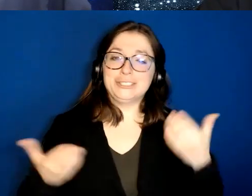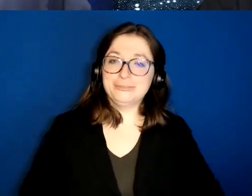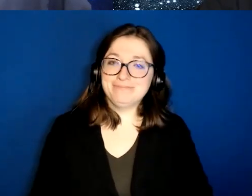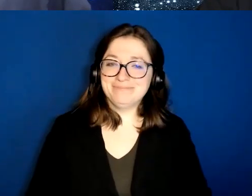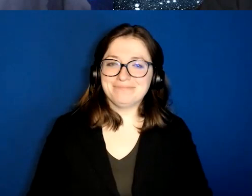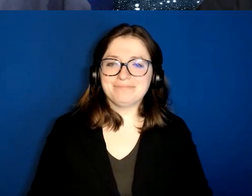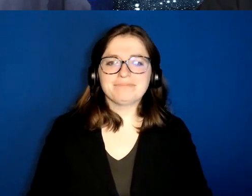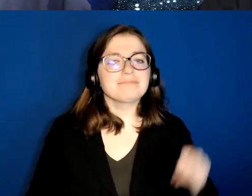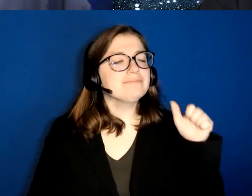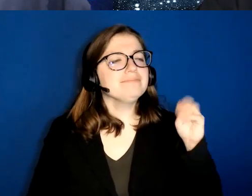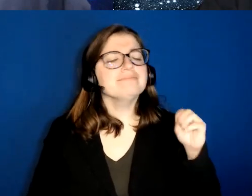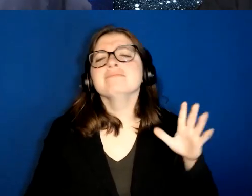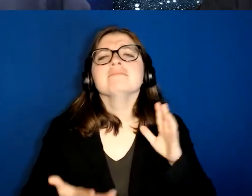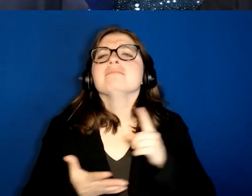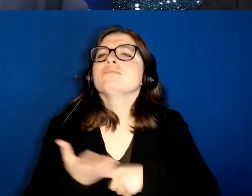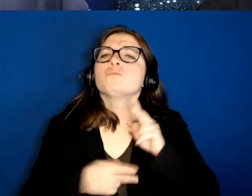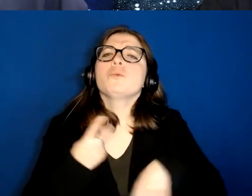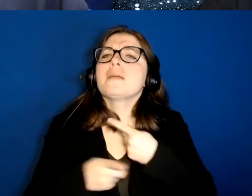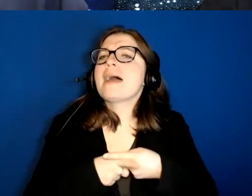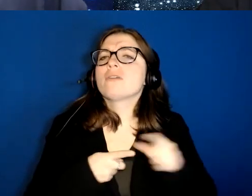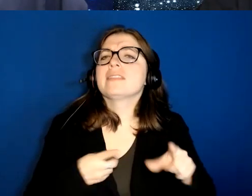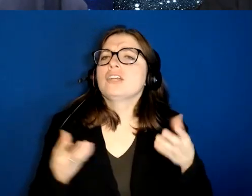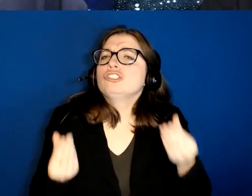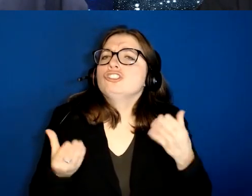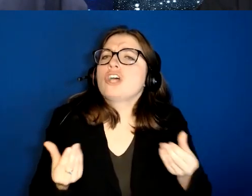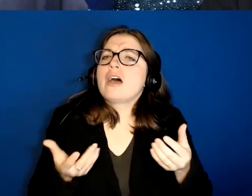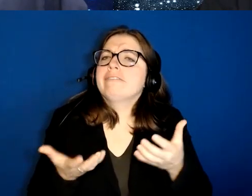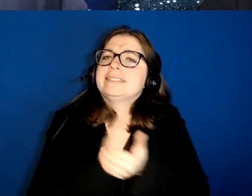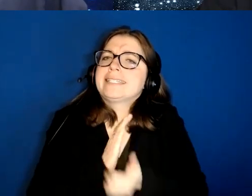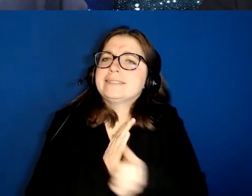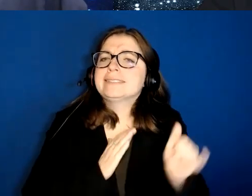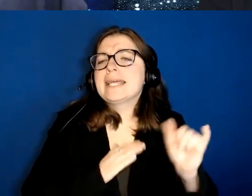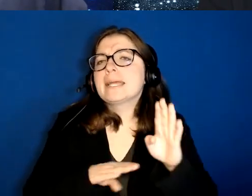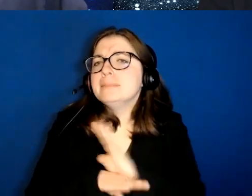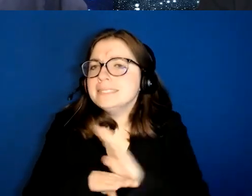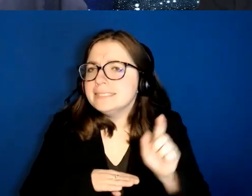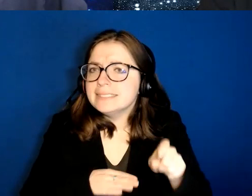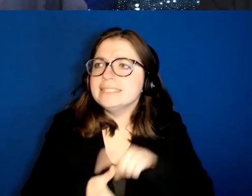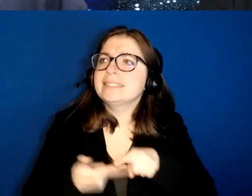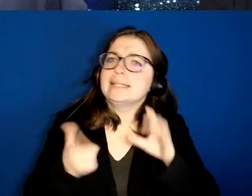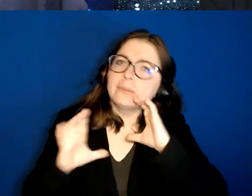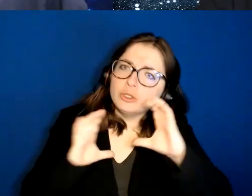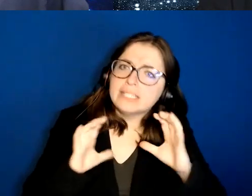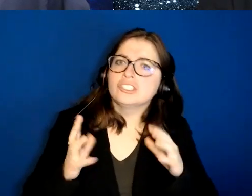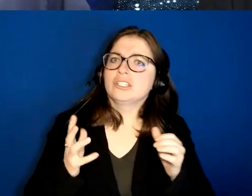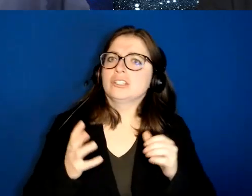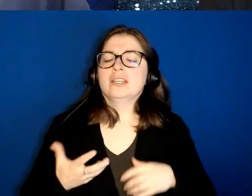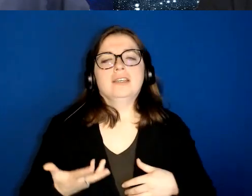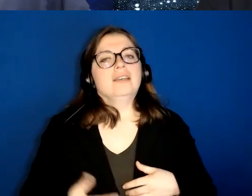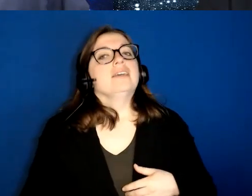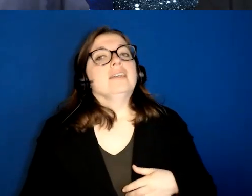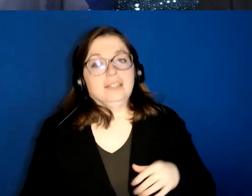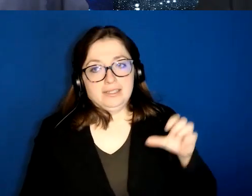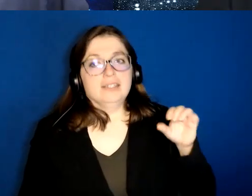the soft skills, like analyzing something in terms of business needs and communicating with management? That's so important.